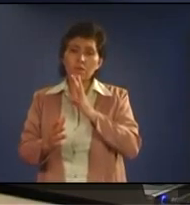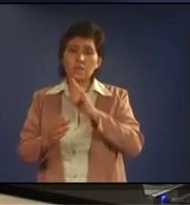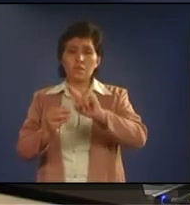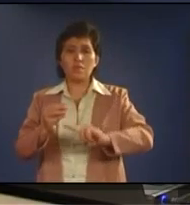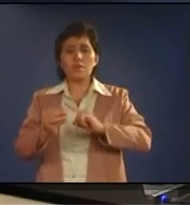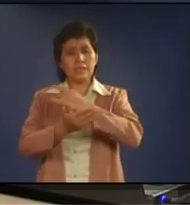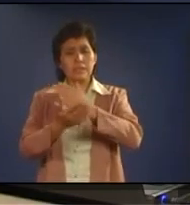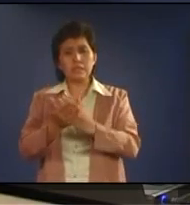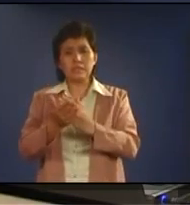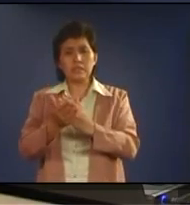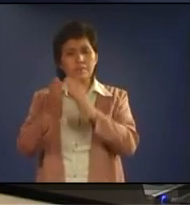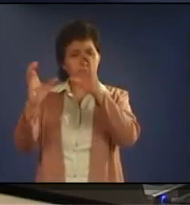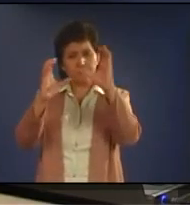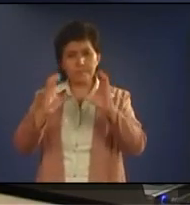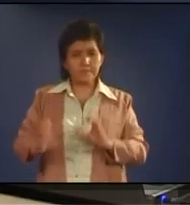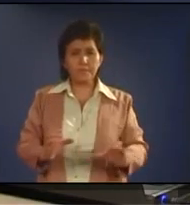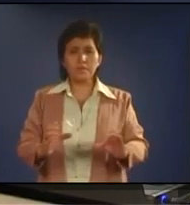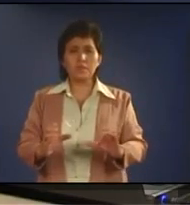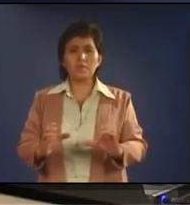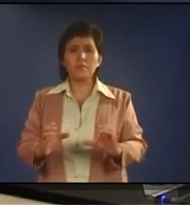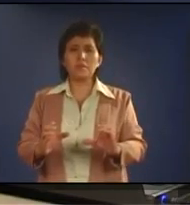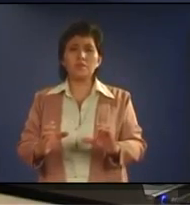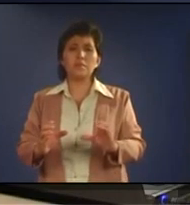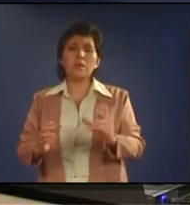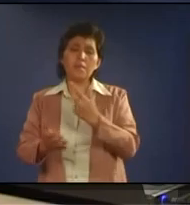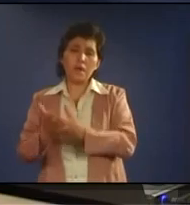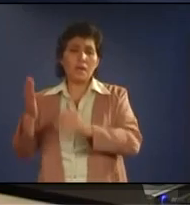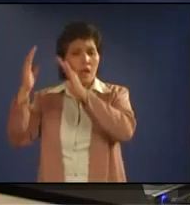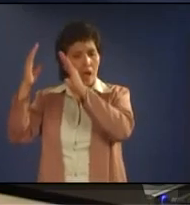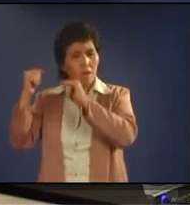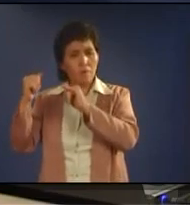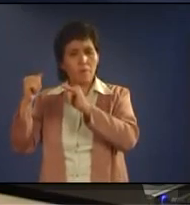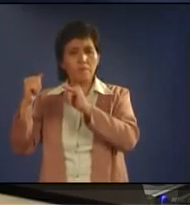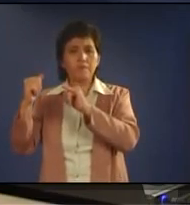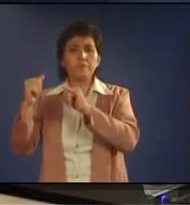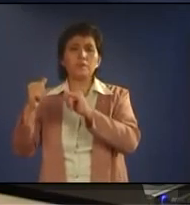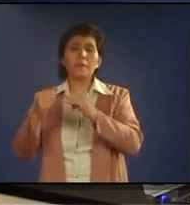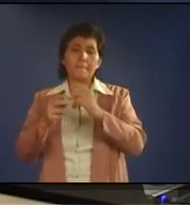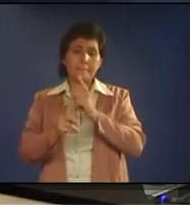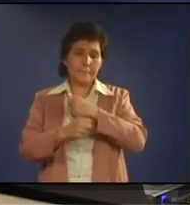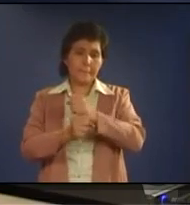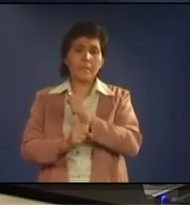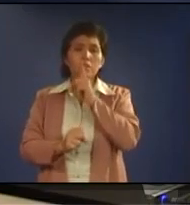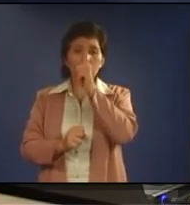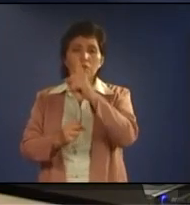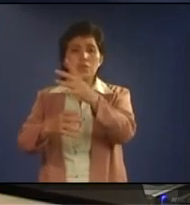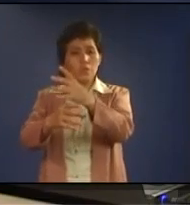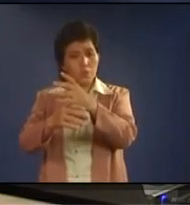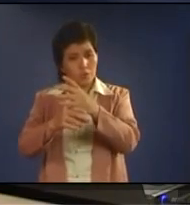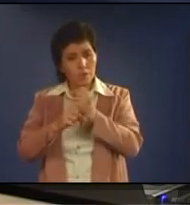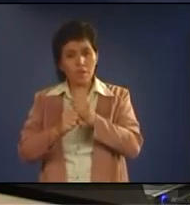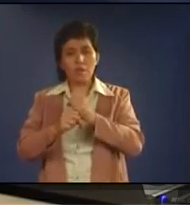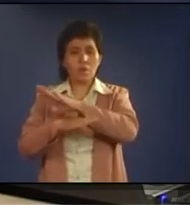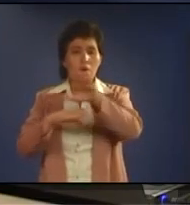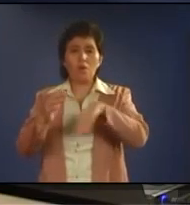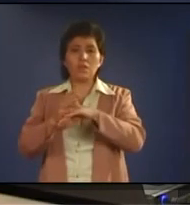some terms, okay, that is not a layman terms. So what I hope from you is just to make sure that you get to know the